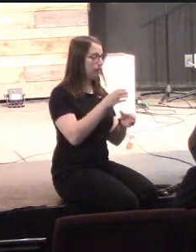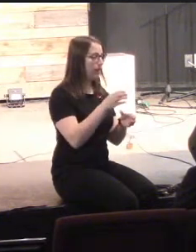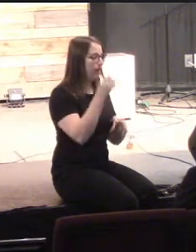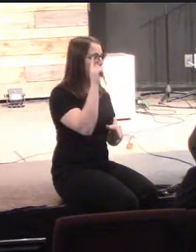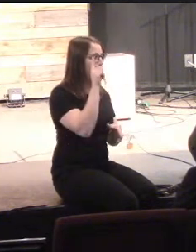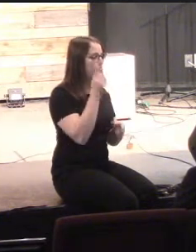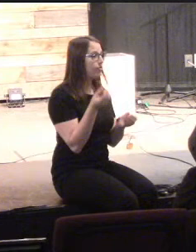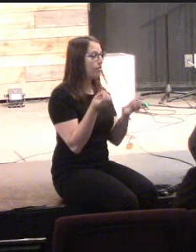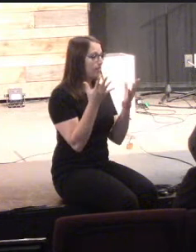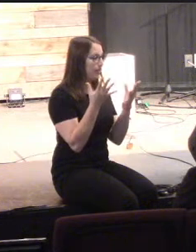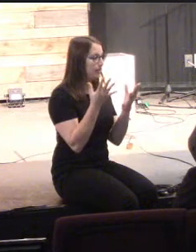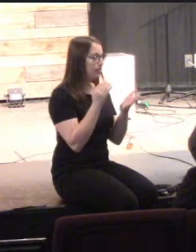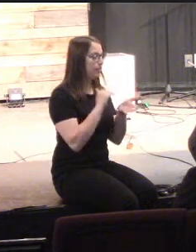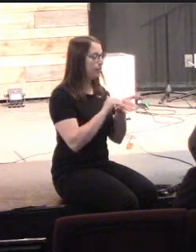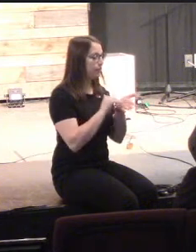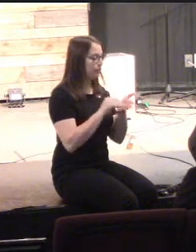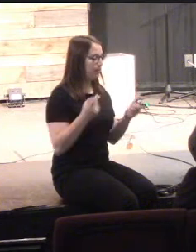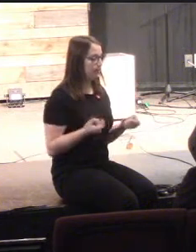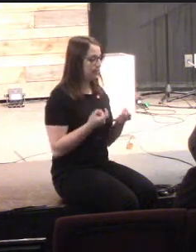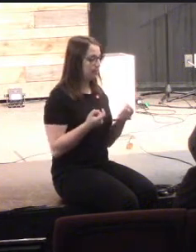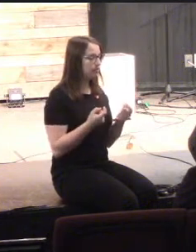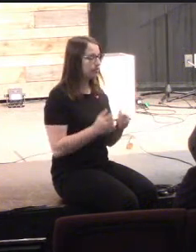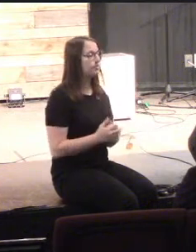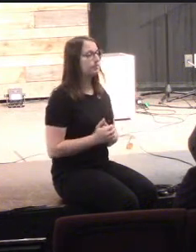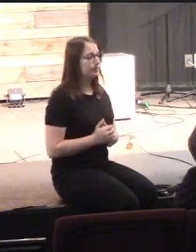the forgiveness of sins.